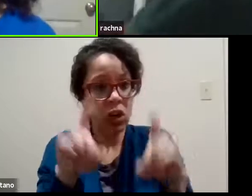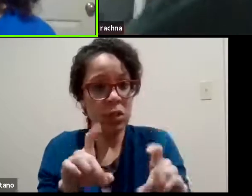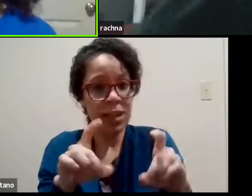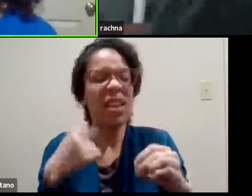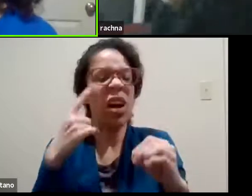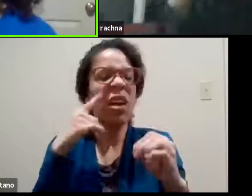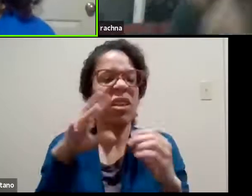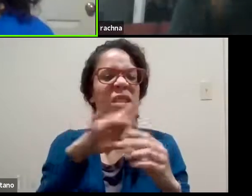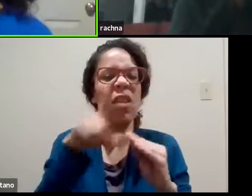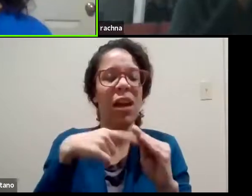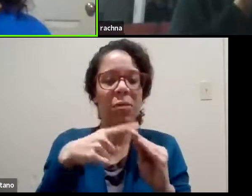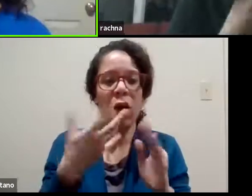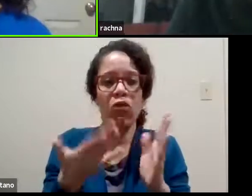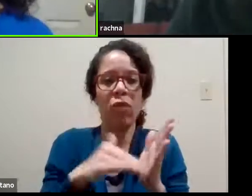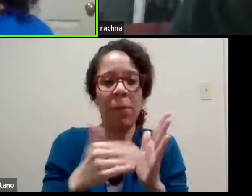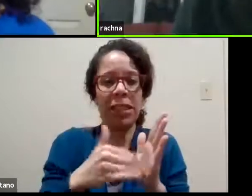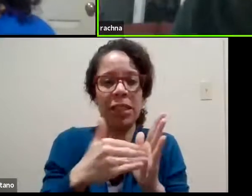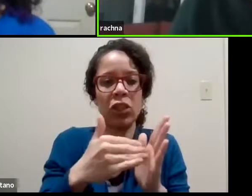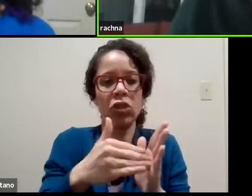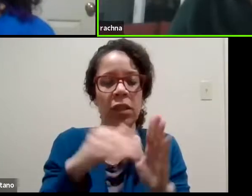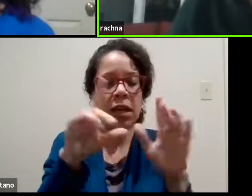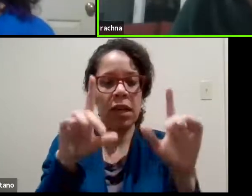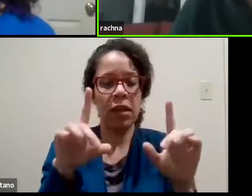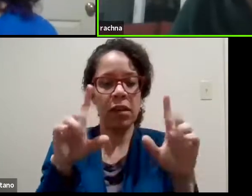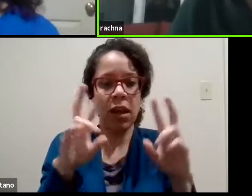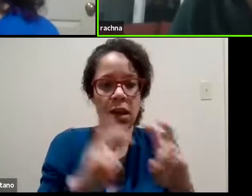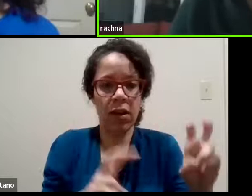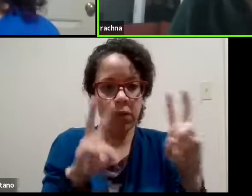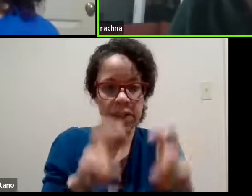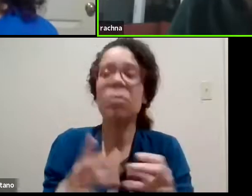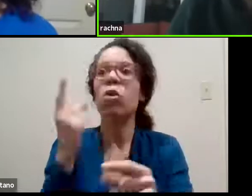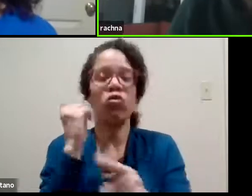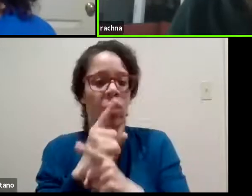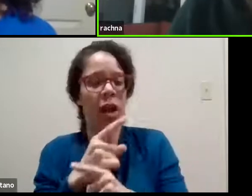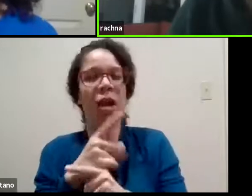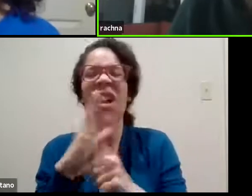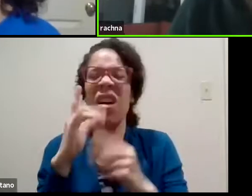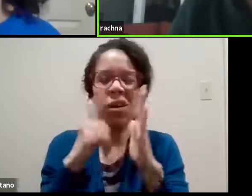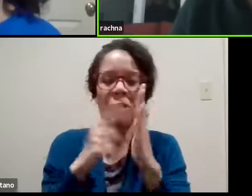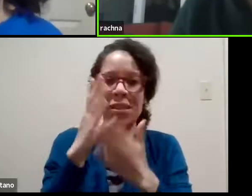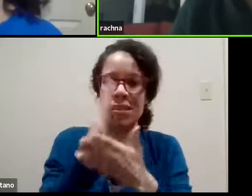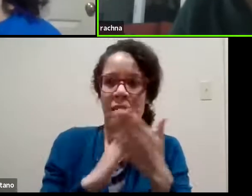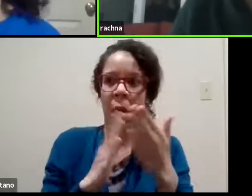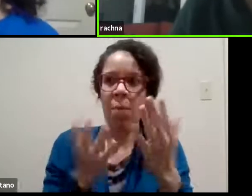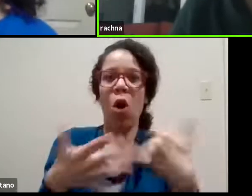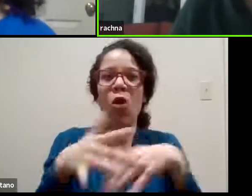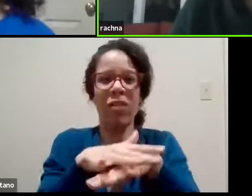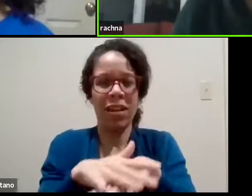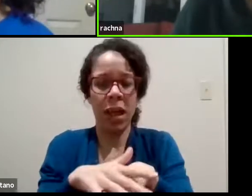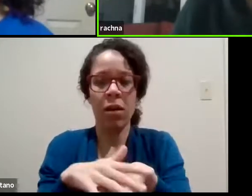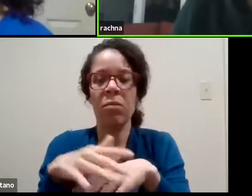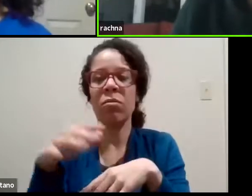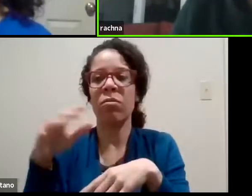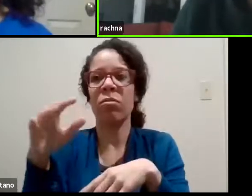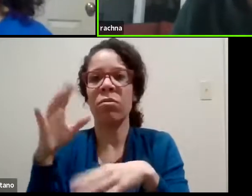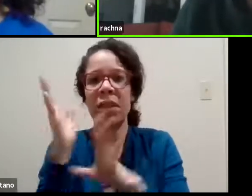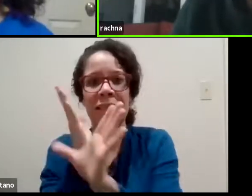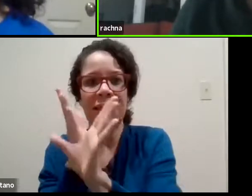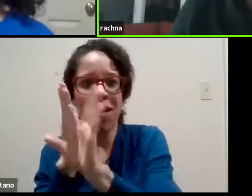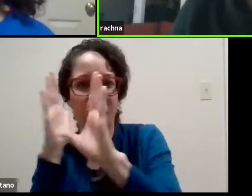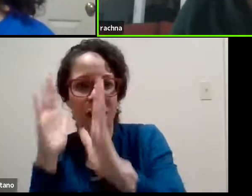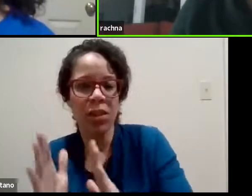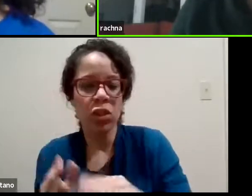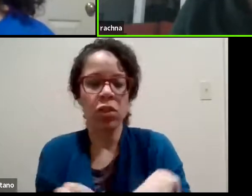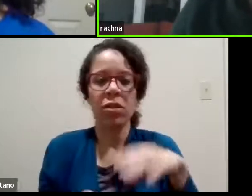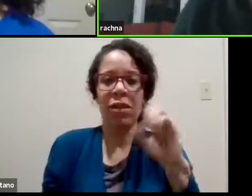repetition of assessments and tests. Yeah, because there's some overlap between what psychologists and SLPs do. So